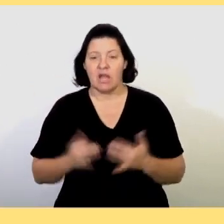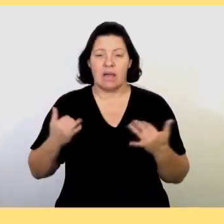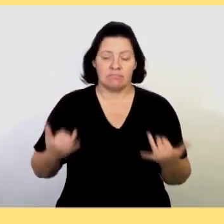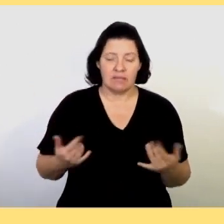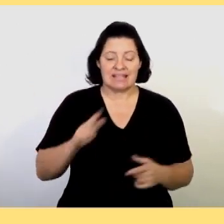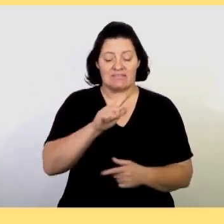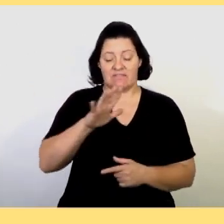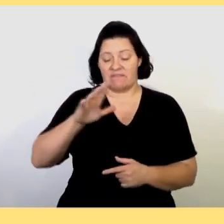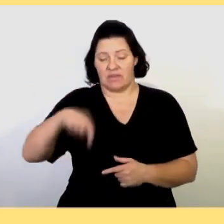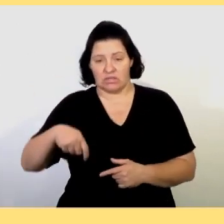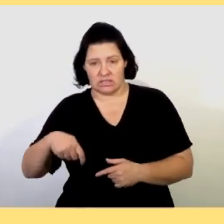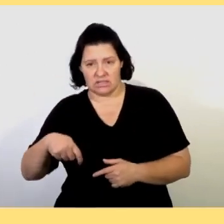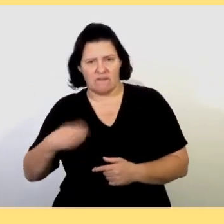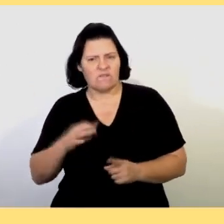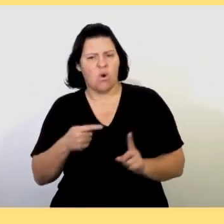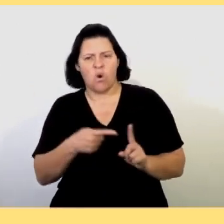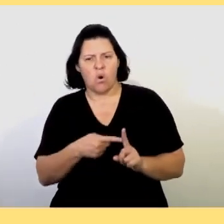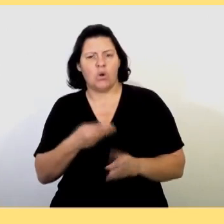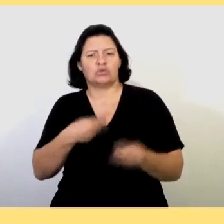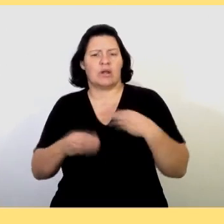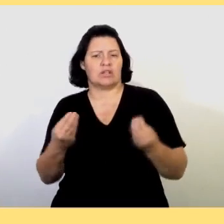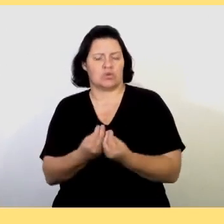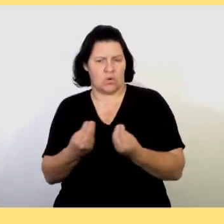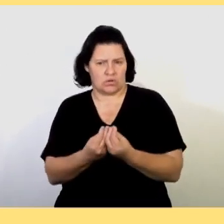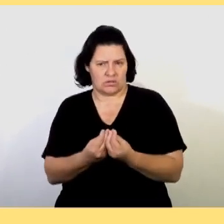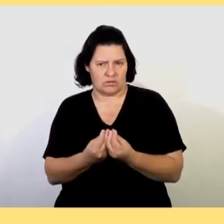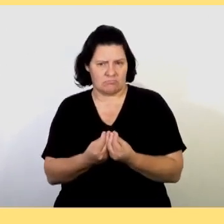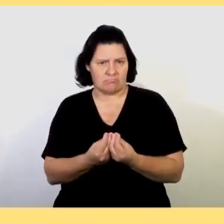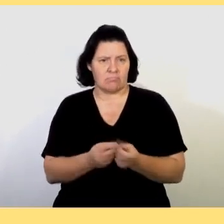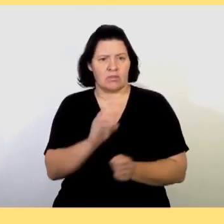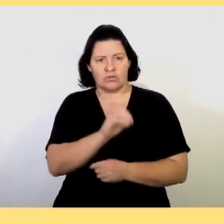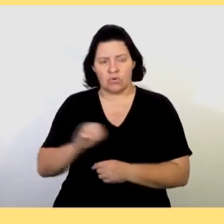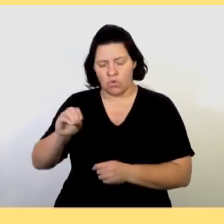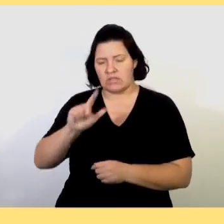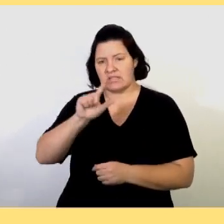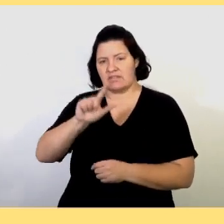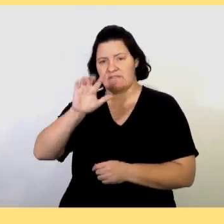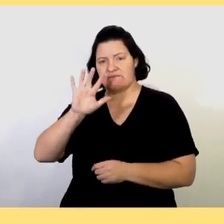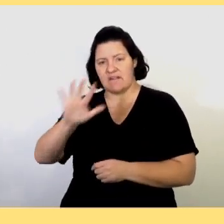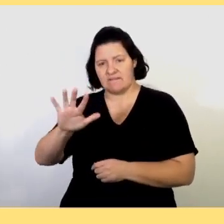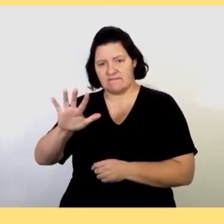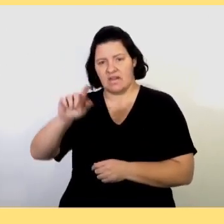79,500. But the 75,000 is for trading stock. So I'm going to come to trading stock,